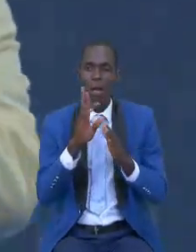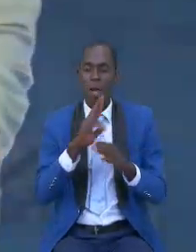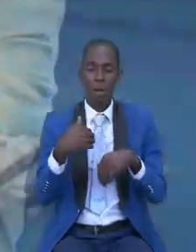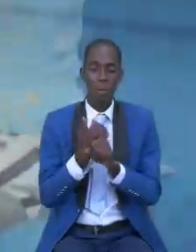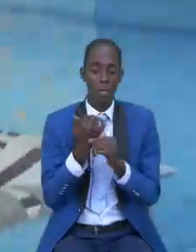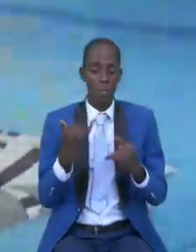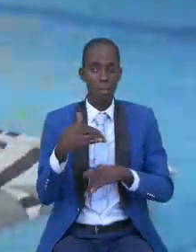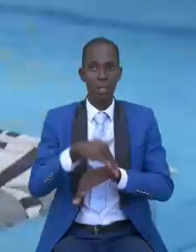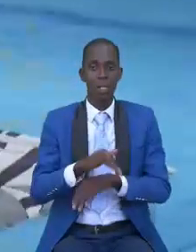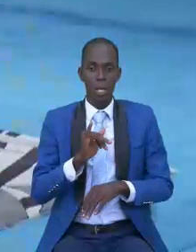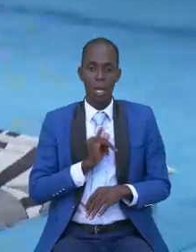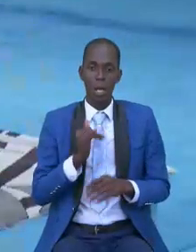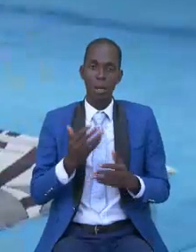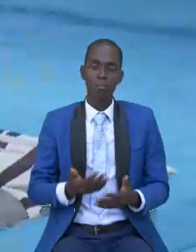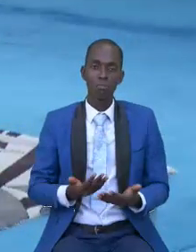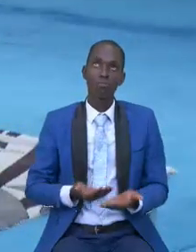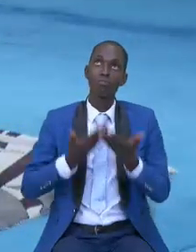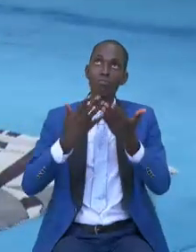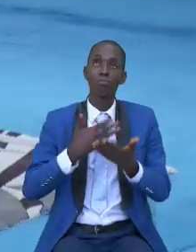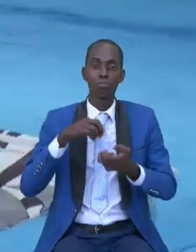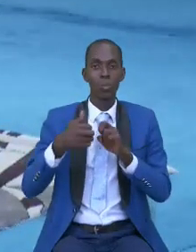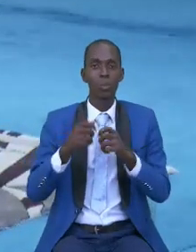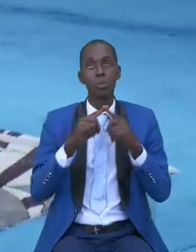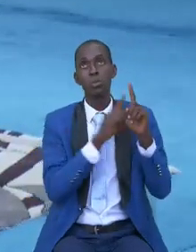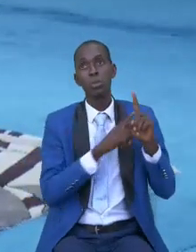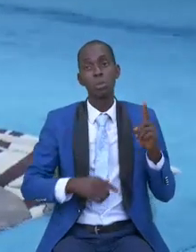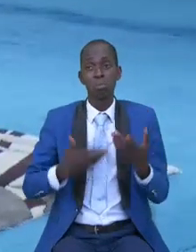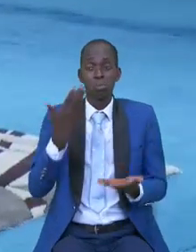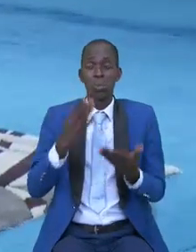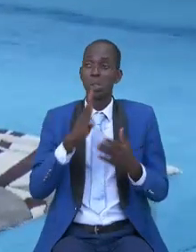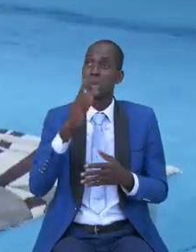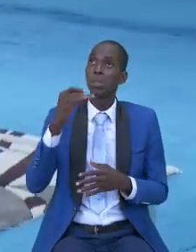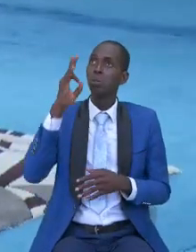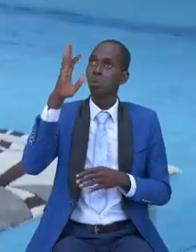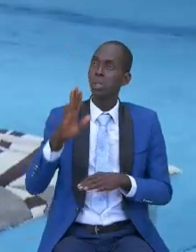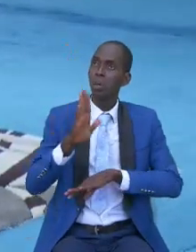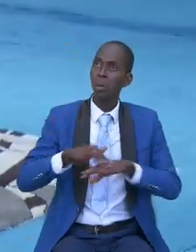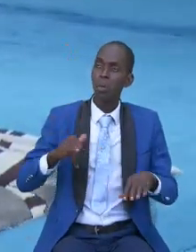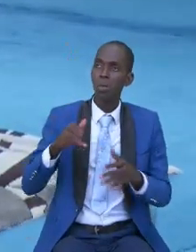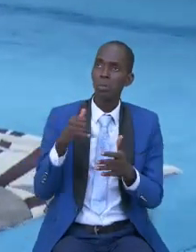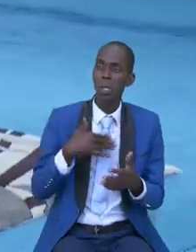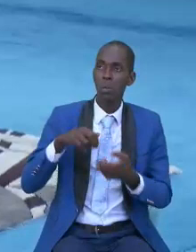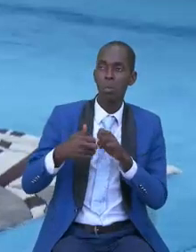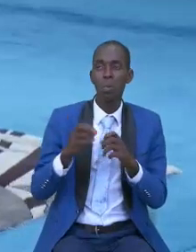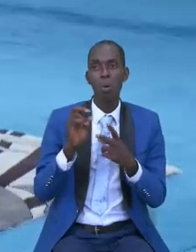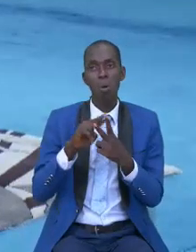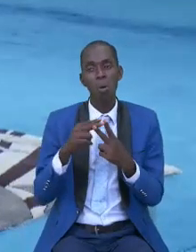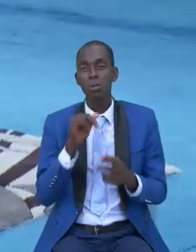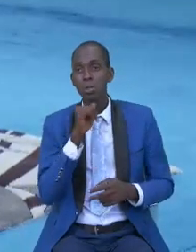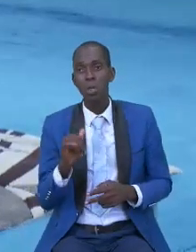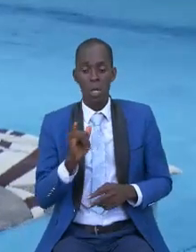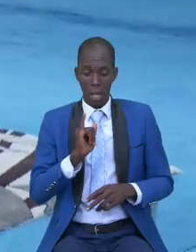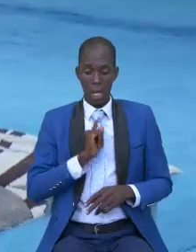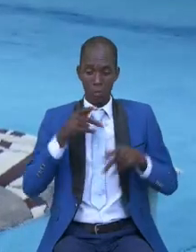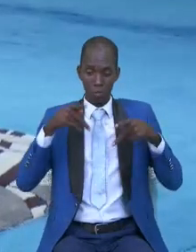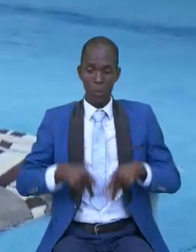I mention my problem to the Lord. Whether the preacher mentions it or not, I mention it to the Lord, and the